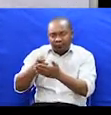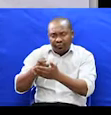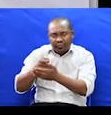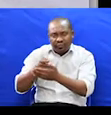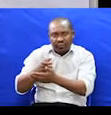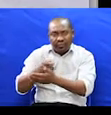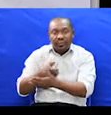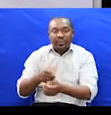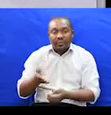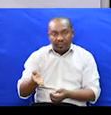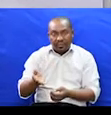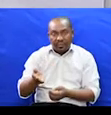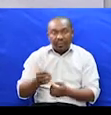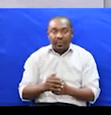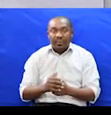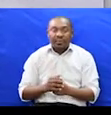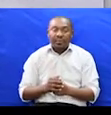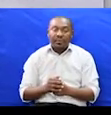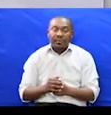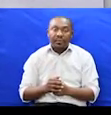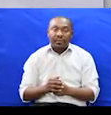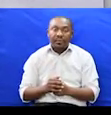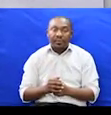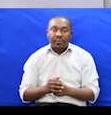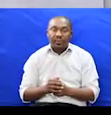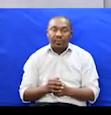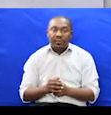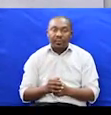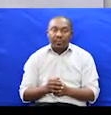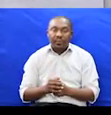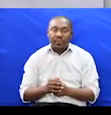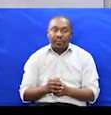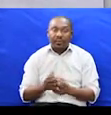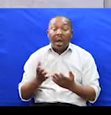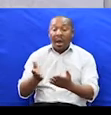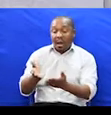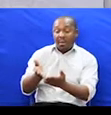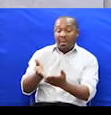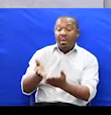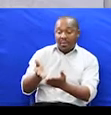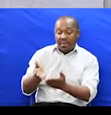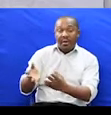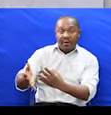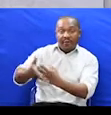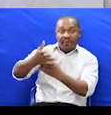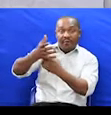a positive charged particle. It is found